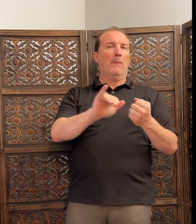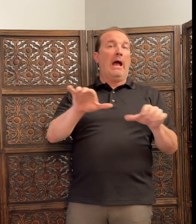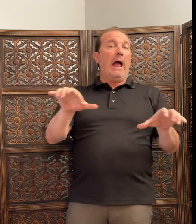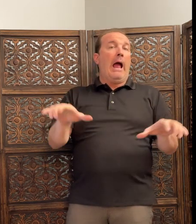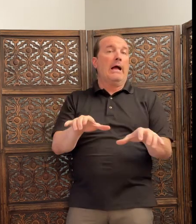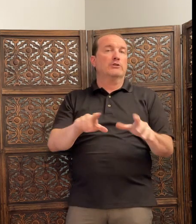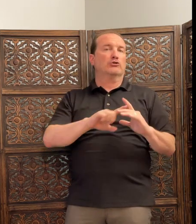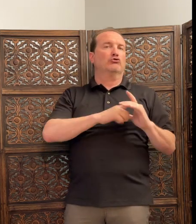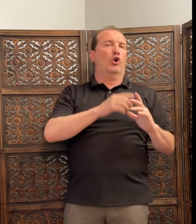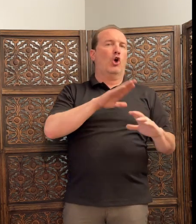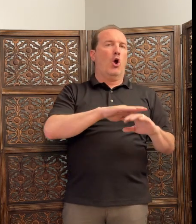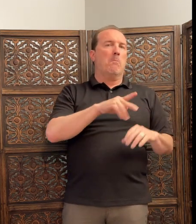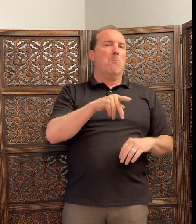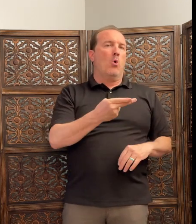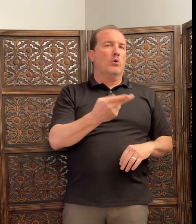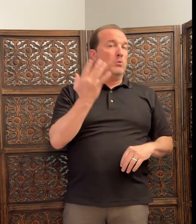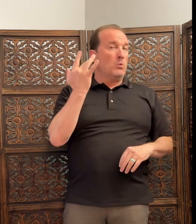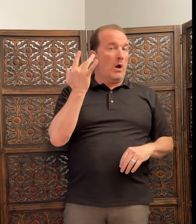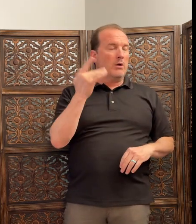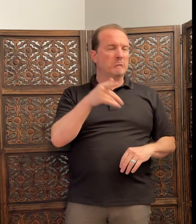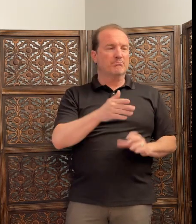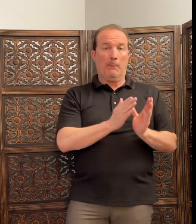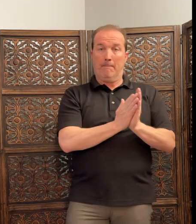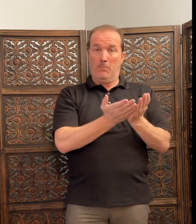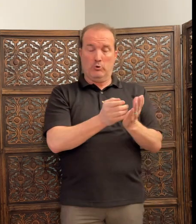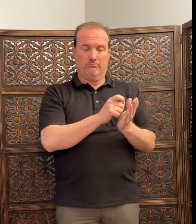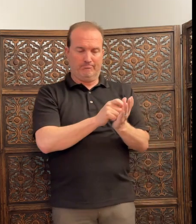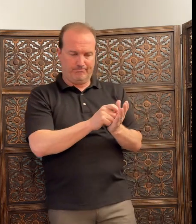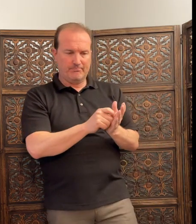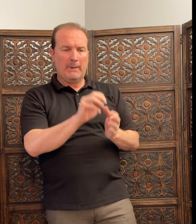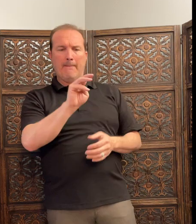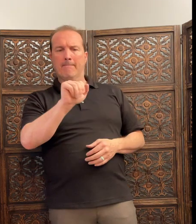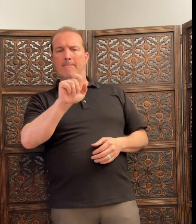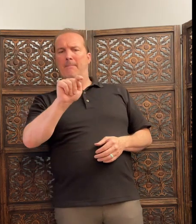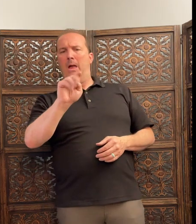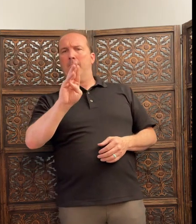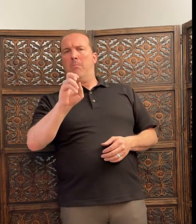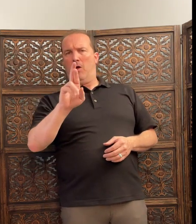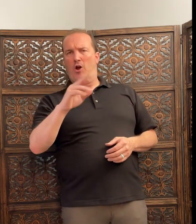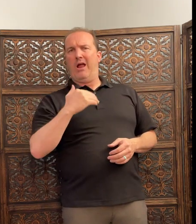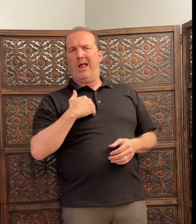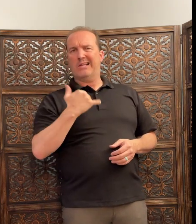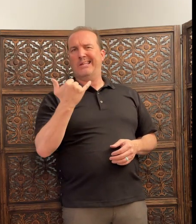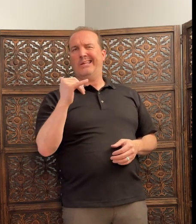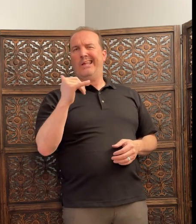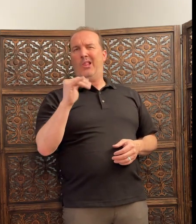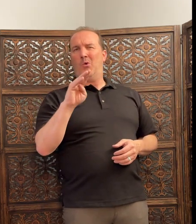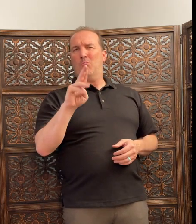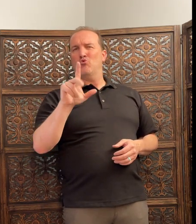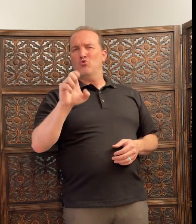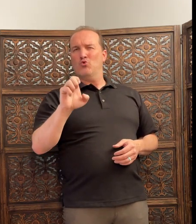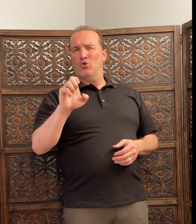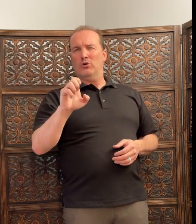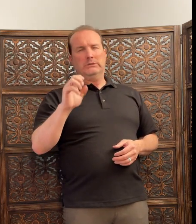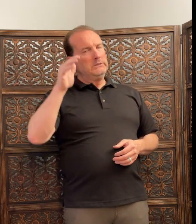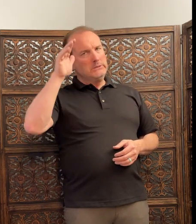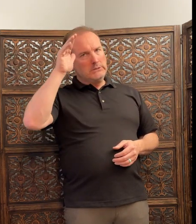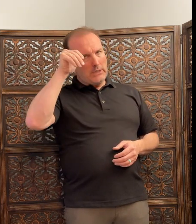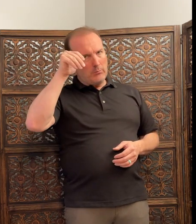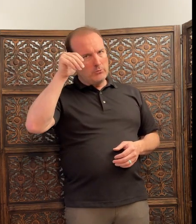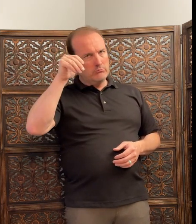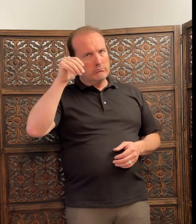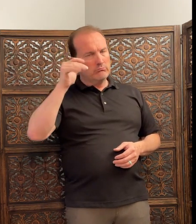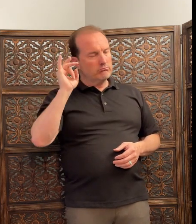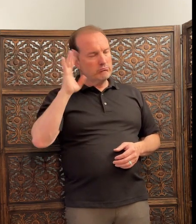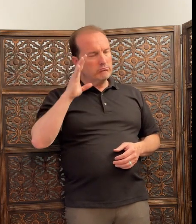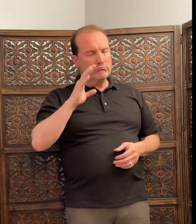actions that begin on the porch. In the book, Matt Bonner has a yellow mule who is very